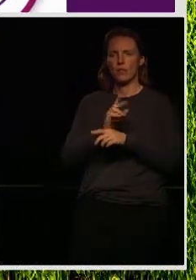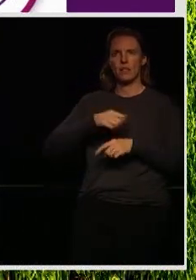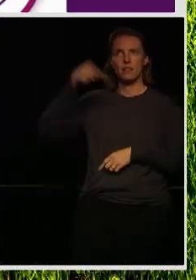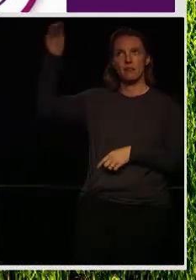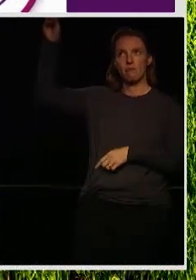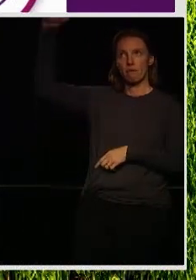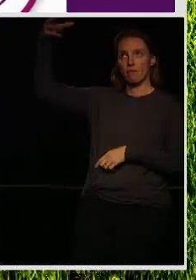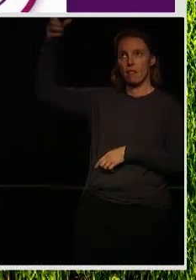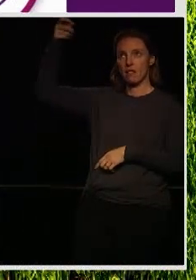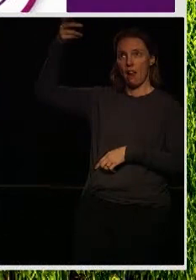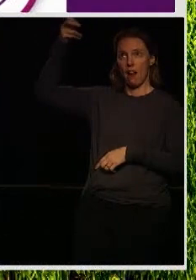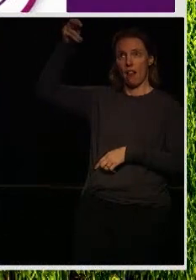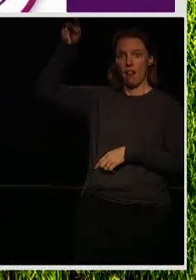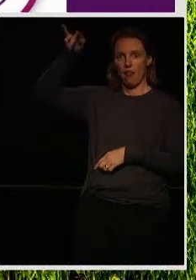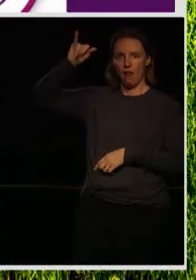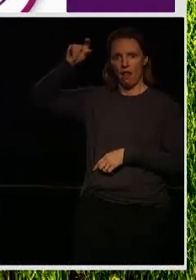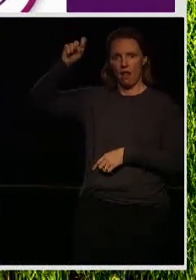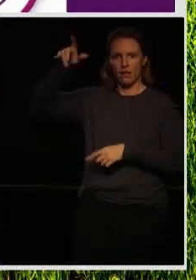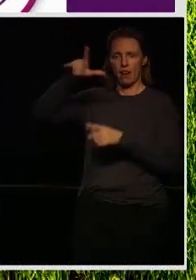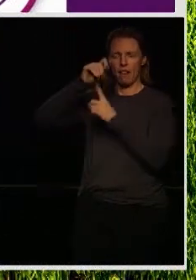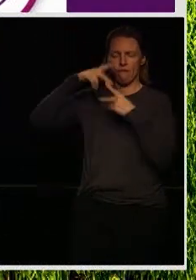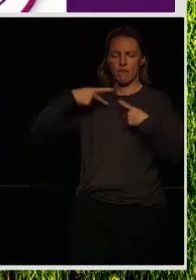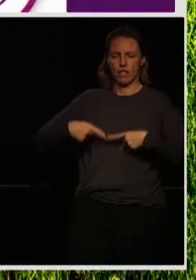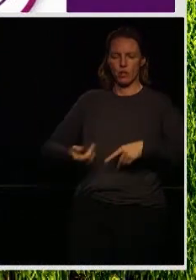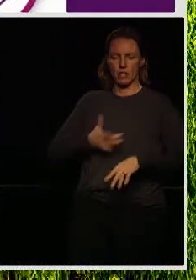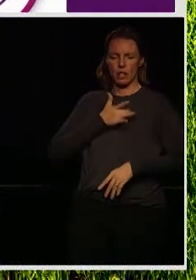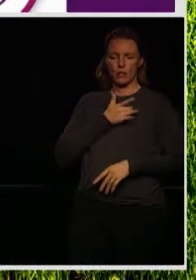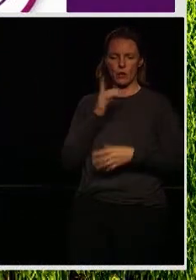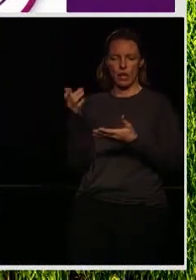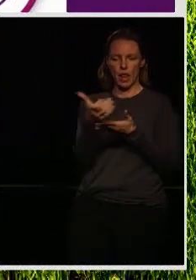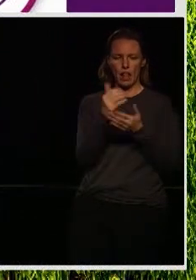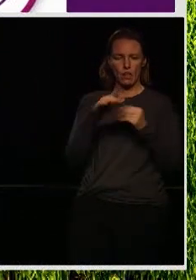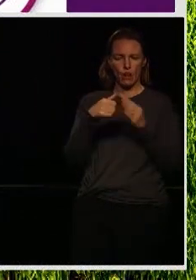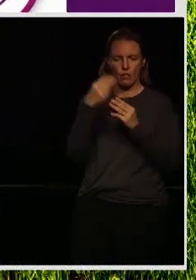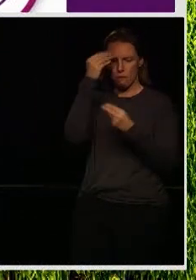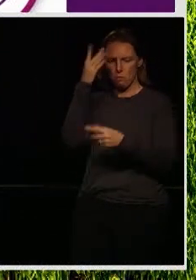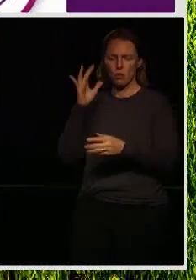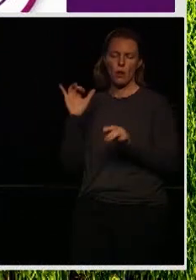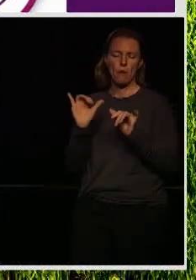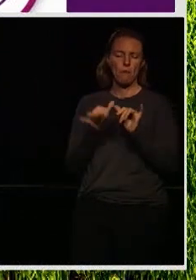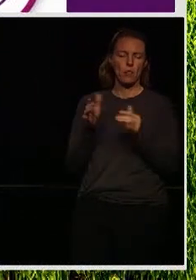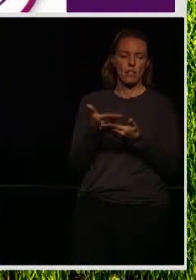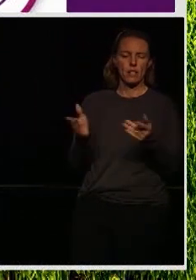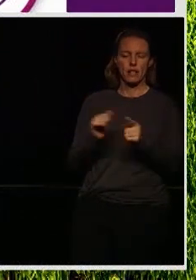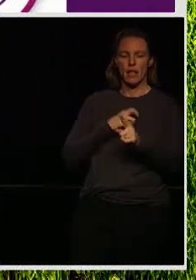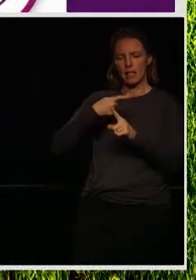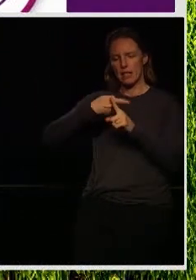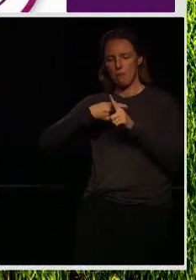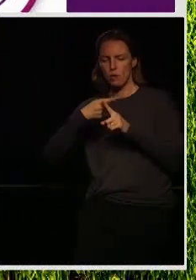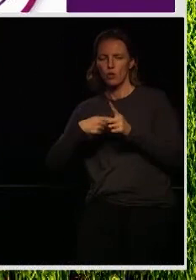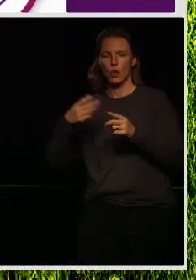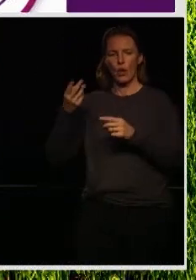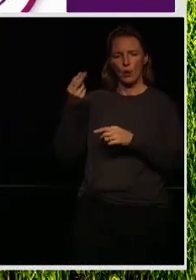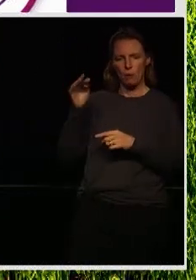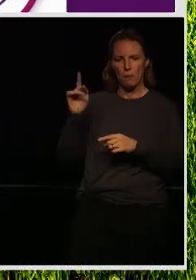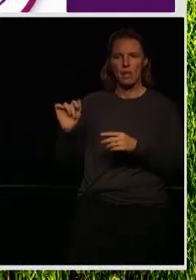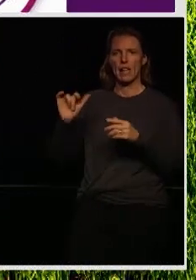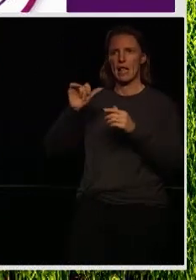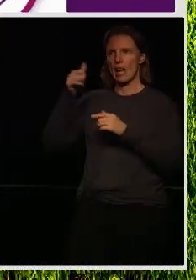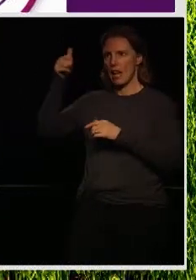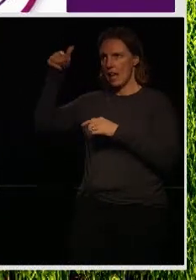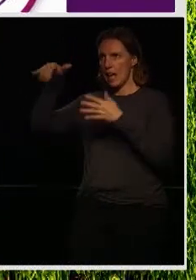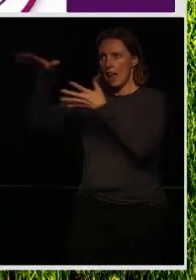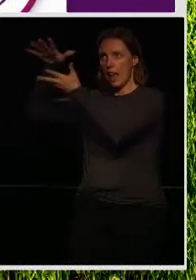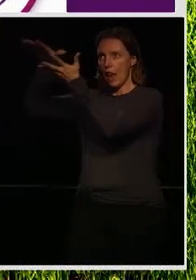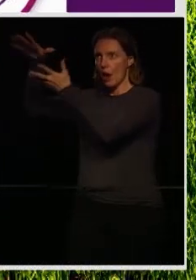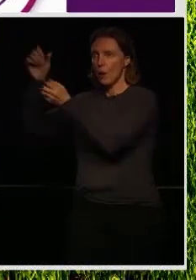sensors to collect all of this information. We measure things like temperature, humidity, air, soil, and the air